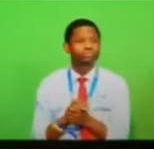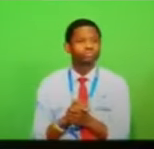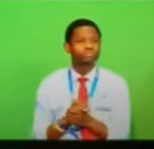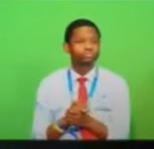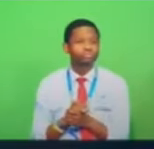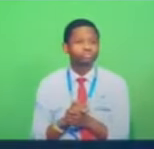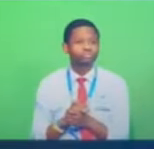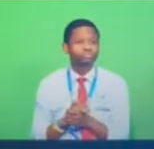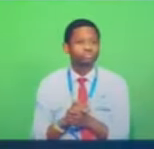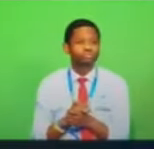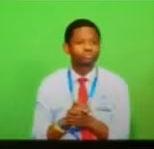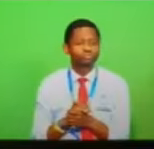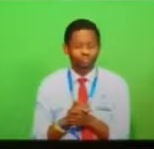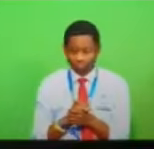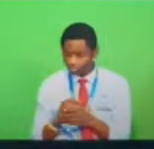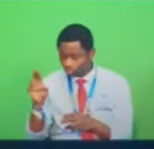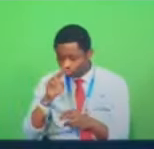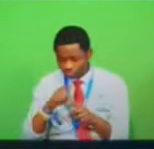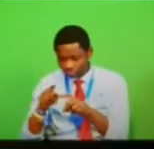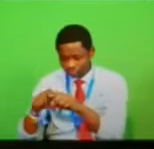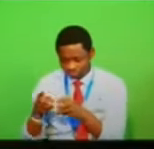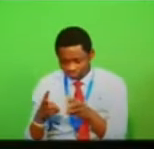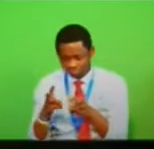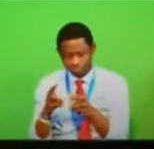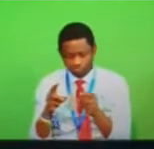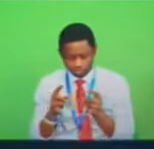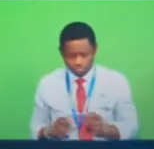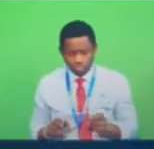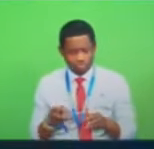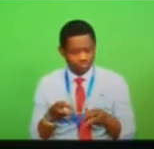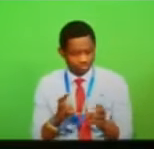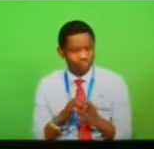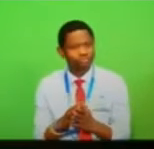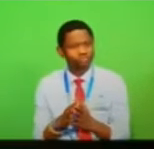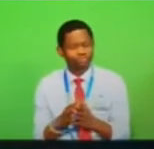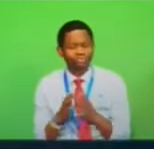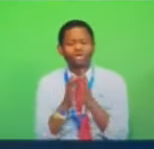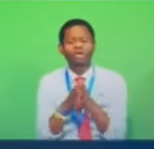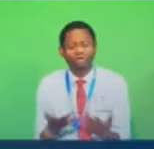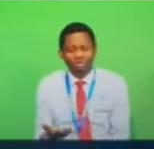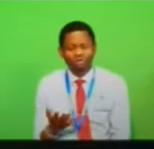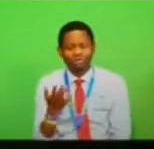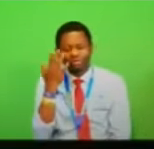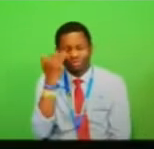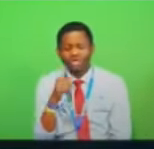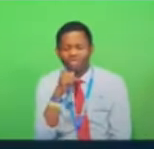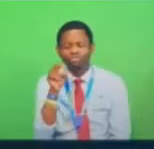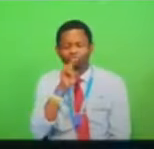It's being deployed in different fields of human endeavor. So you ask yourself, why not the